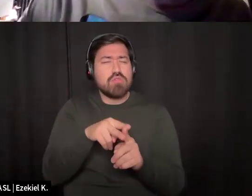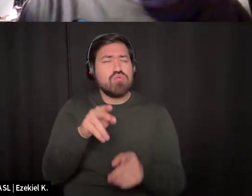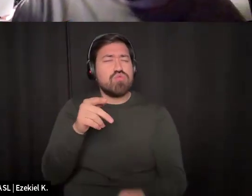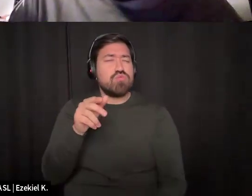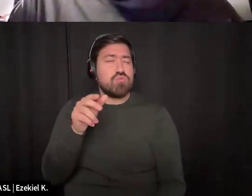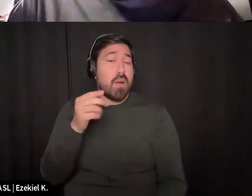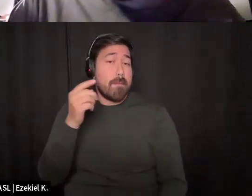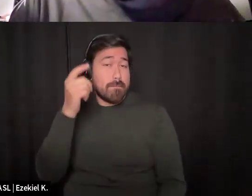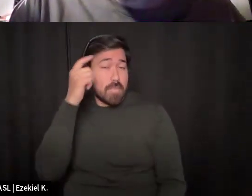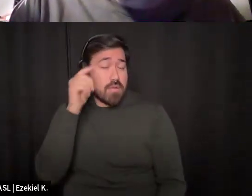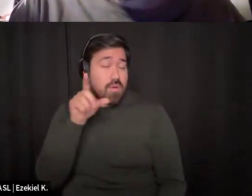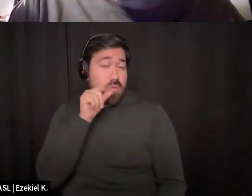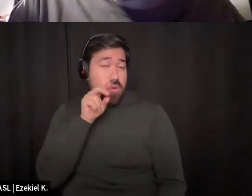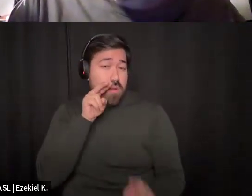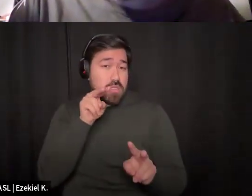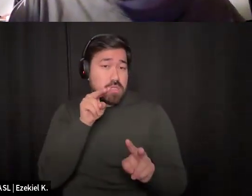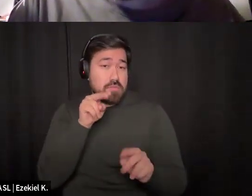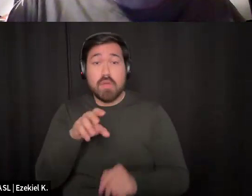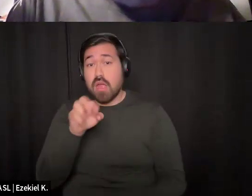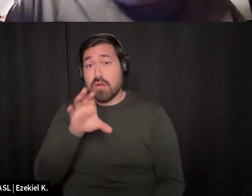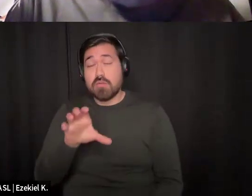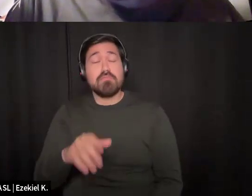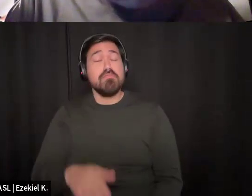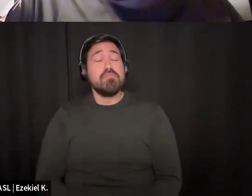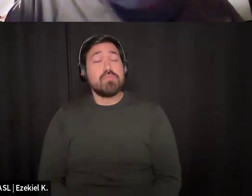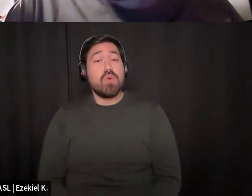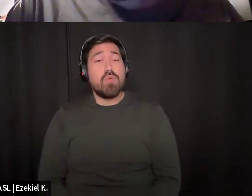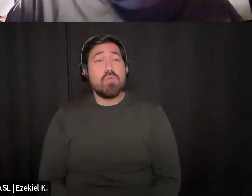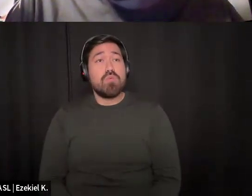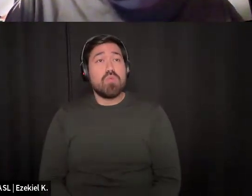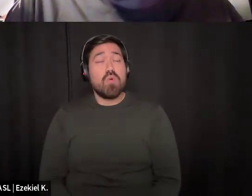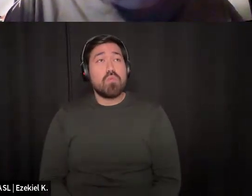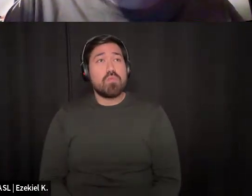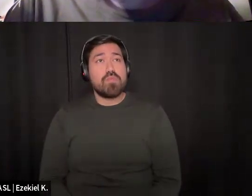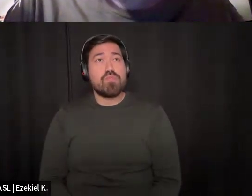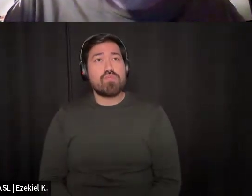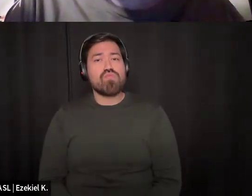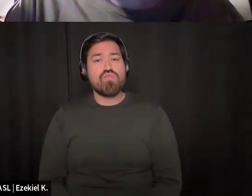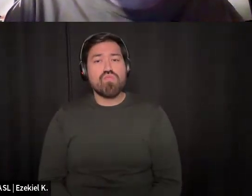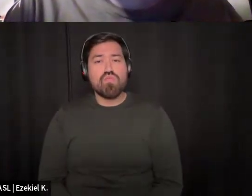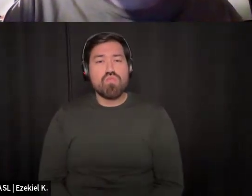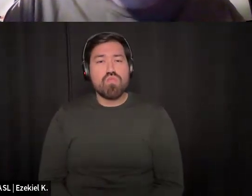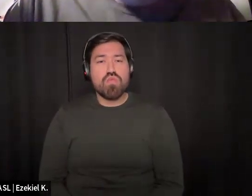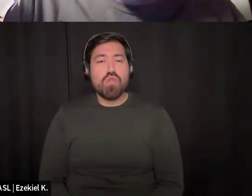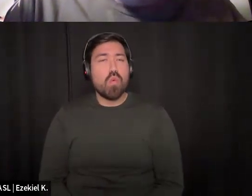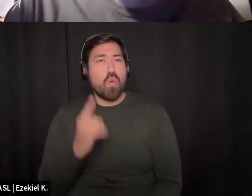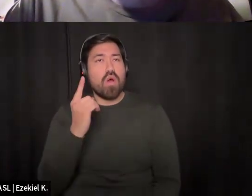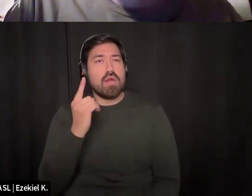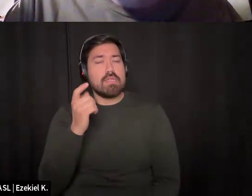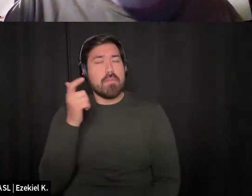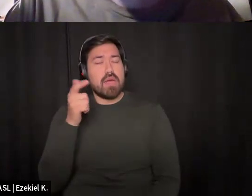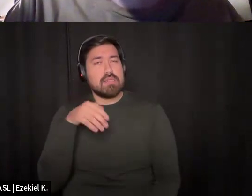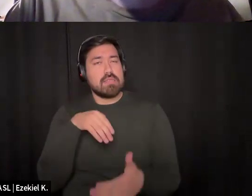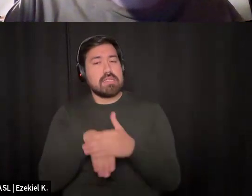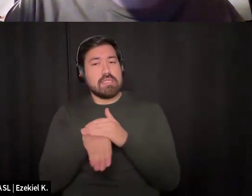So one thing I really love about the big sits, in addition to them being accessible to me, is